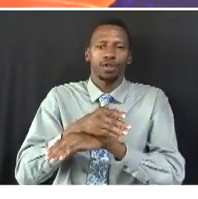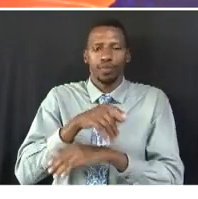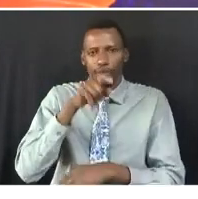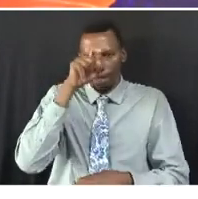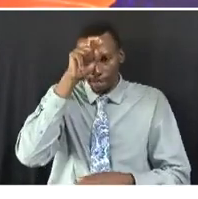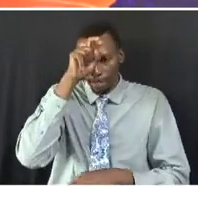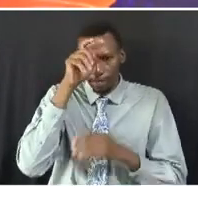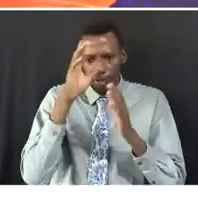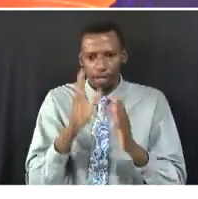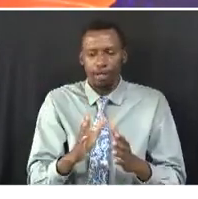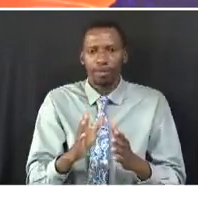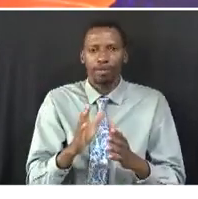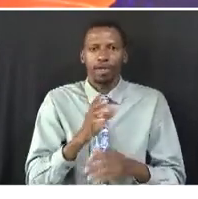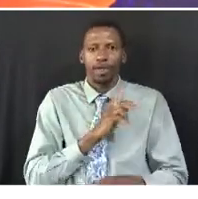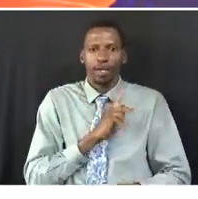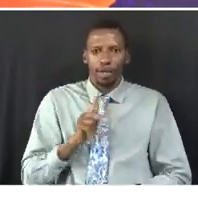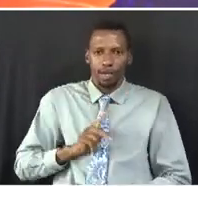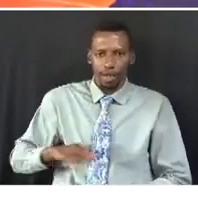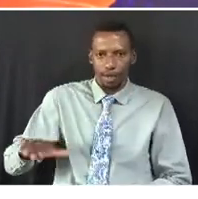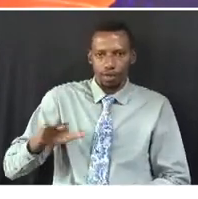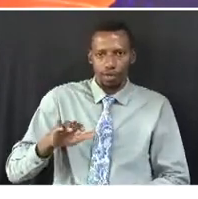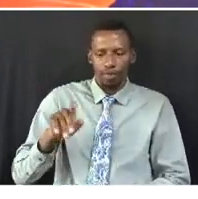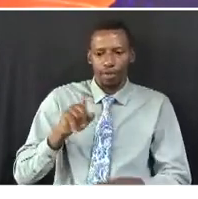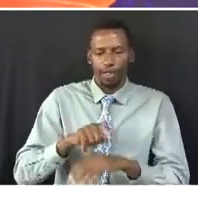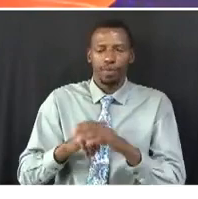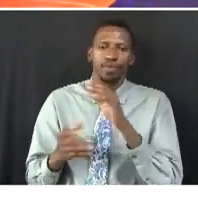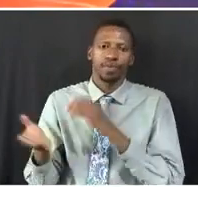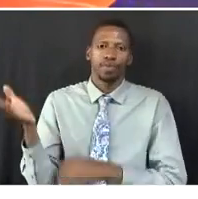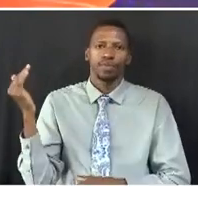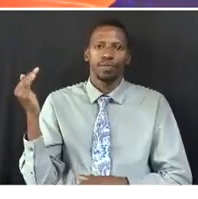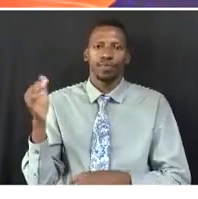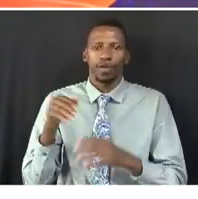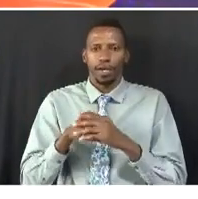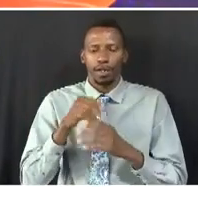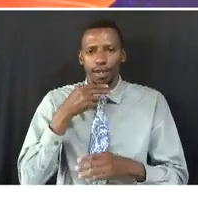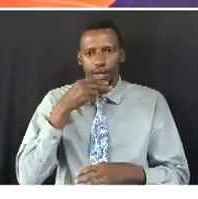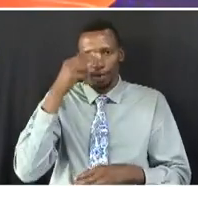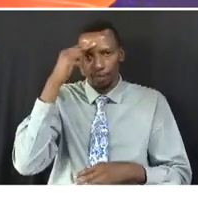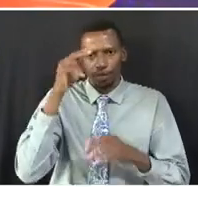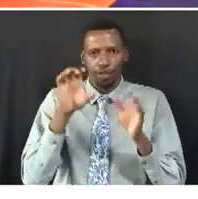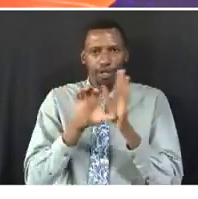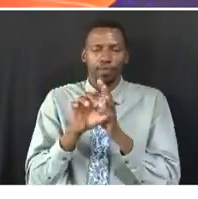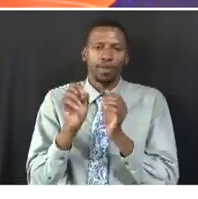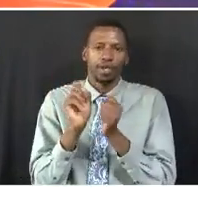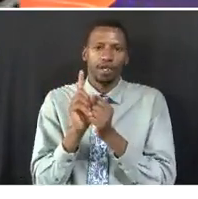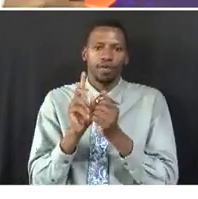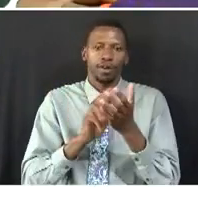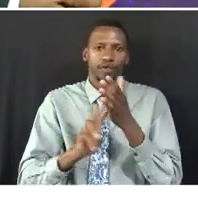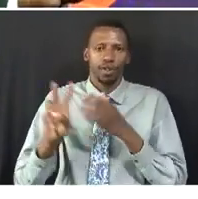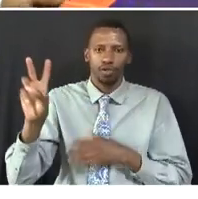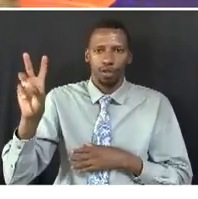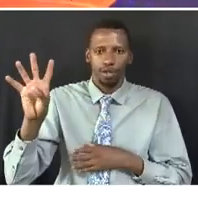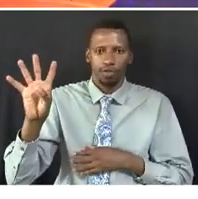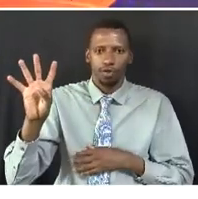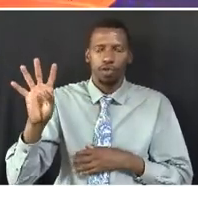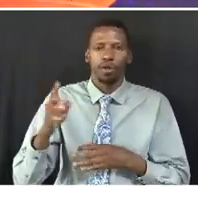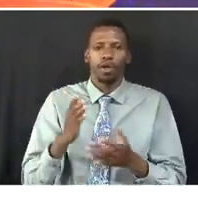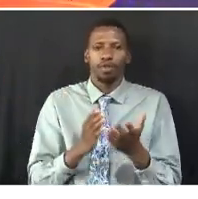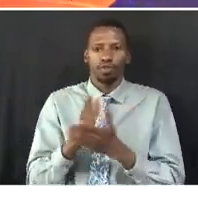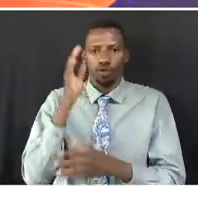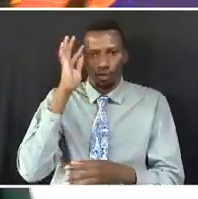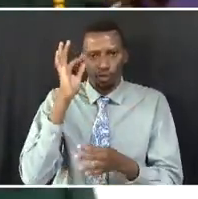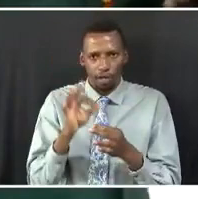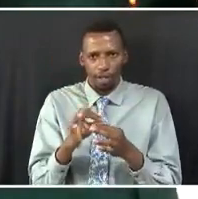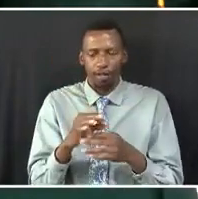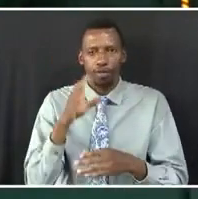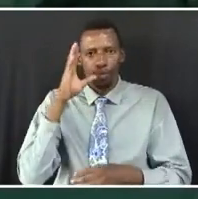Egyptian empire at that time. In Hebrews chapter 11, verse 24, by faith,